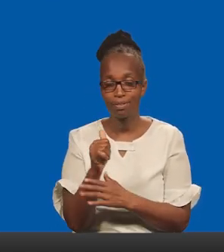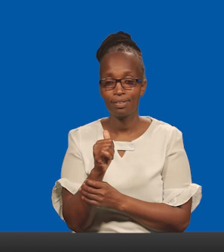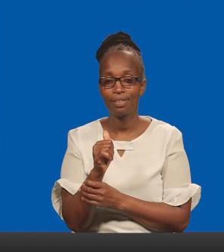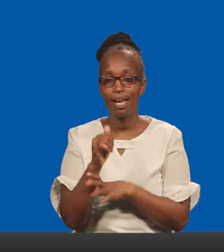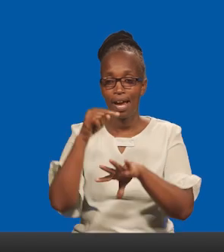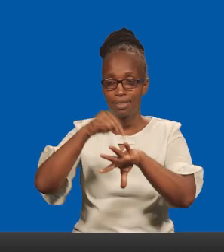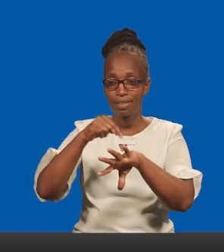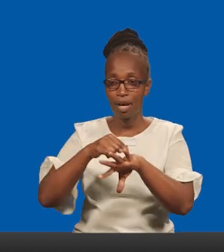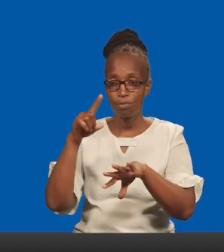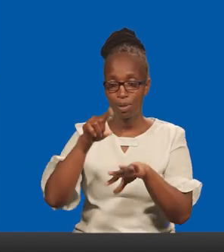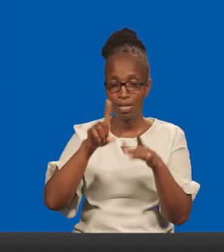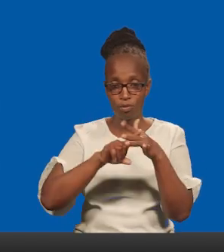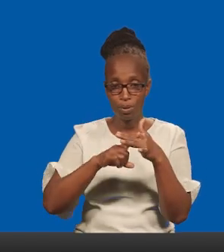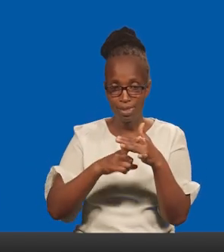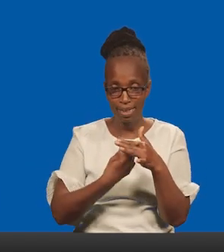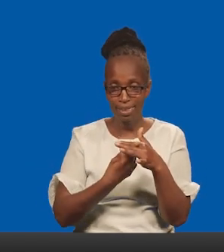Si mnajua?